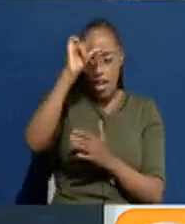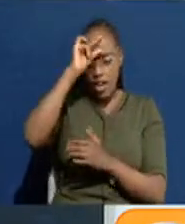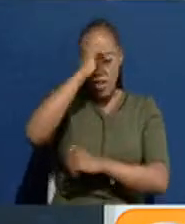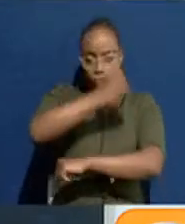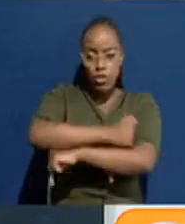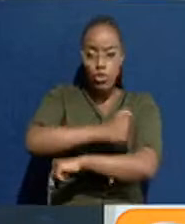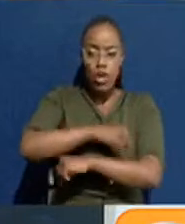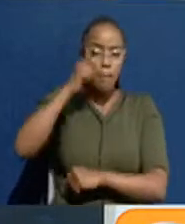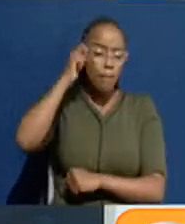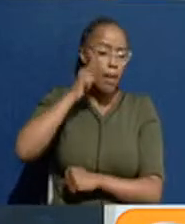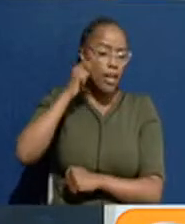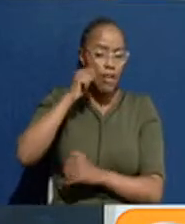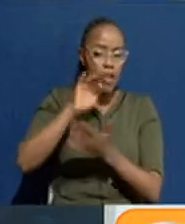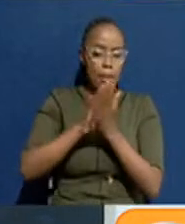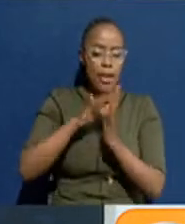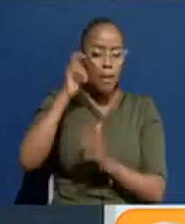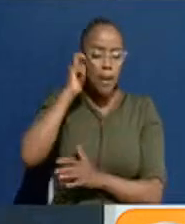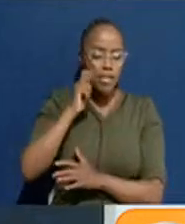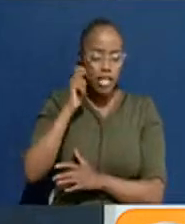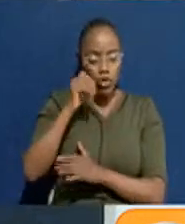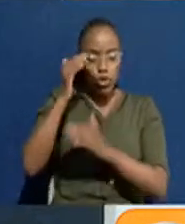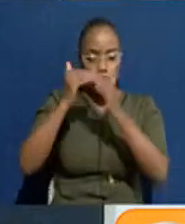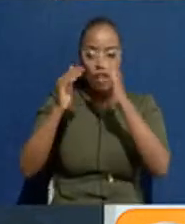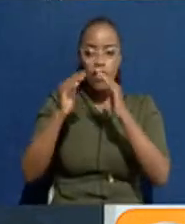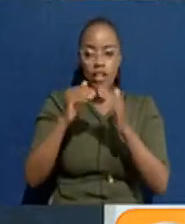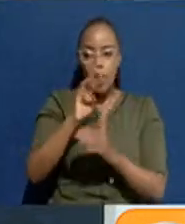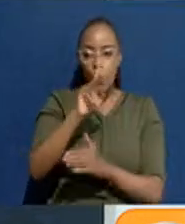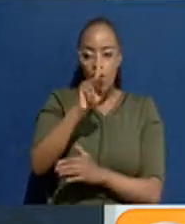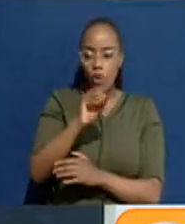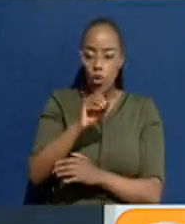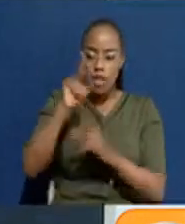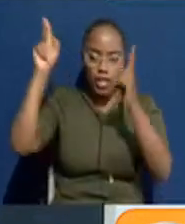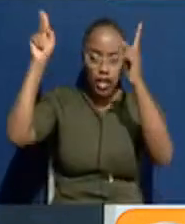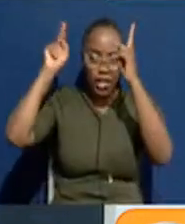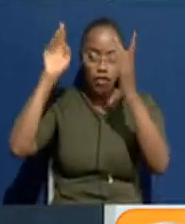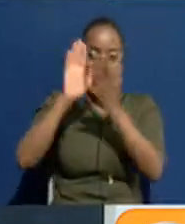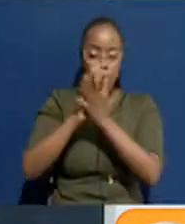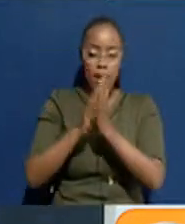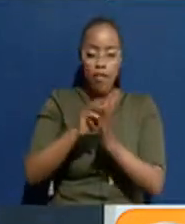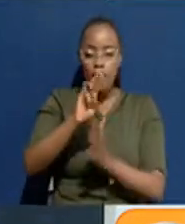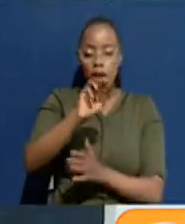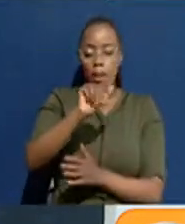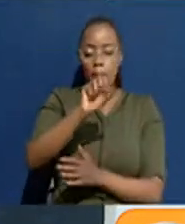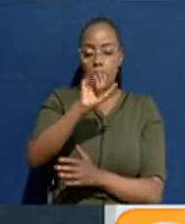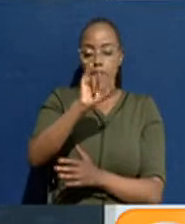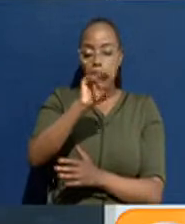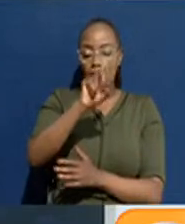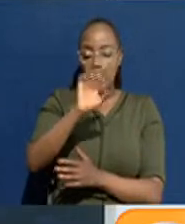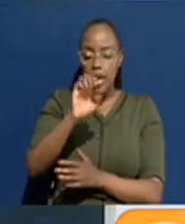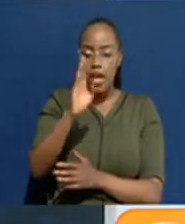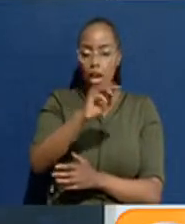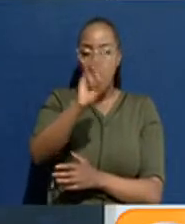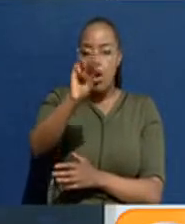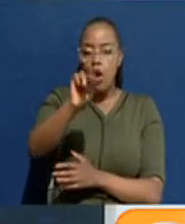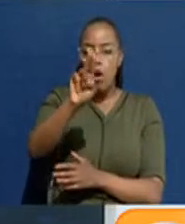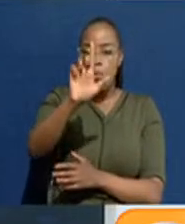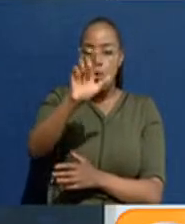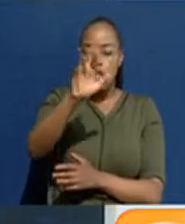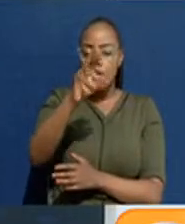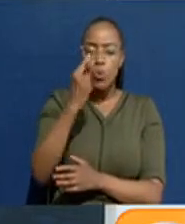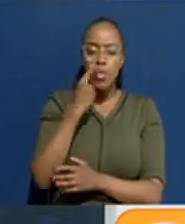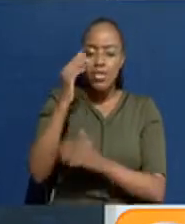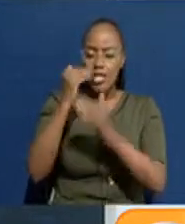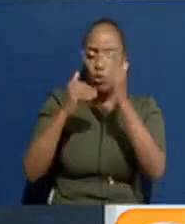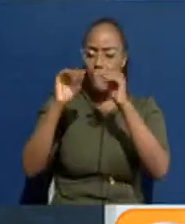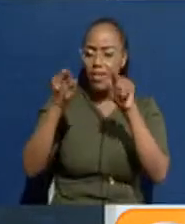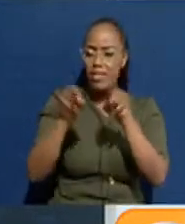Maseno became Maseno University. Weko in Kakamega became Masinde Muliro. We should not look at universities